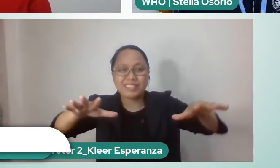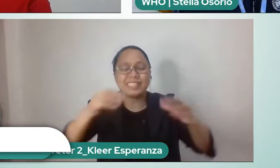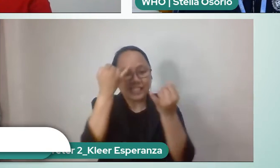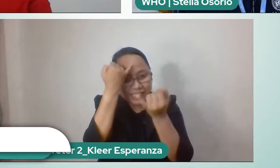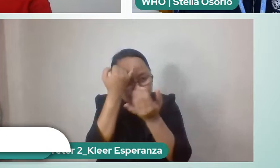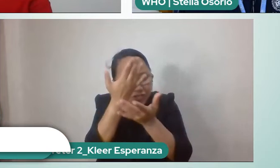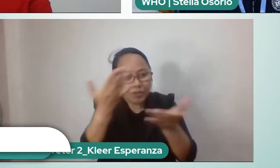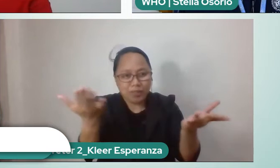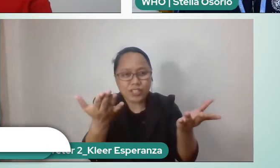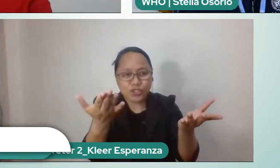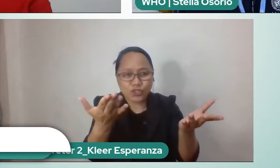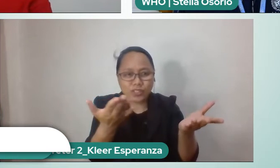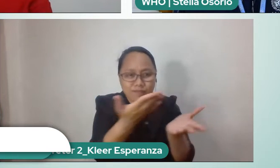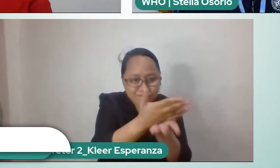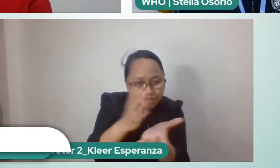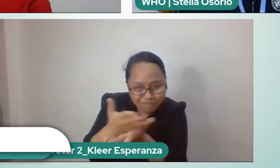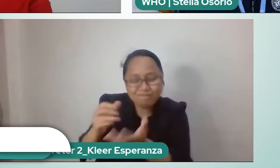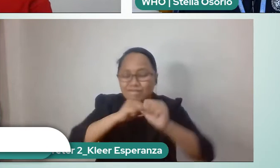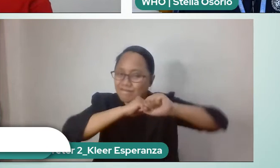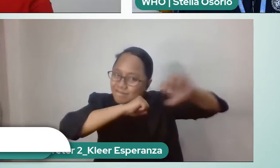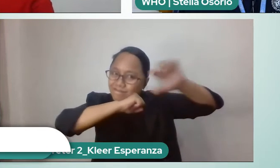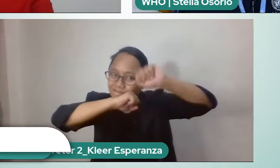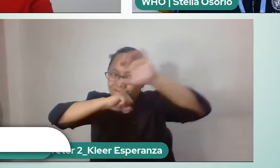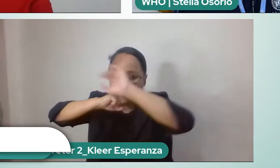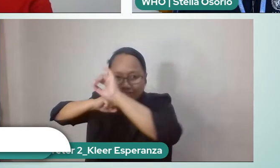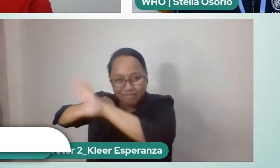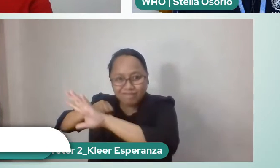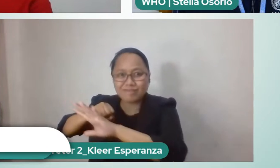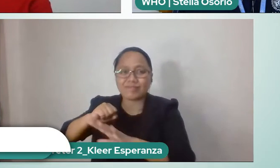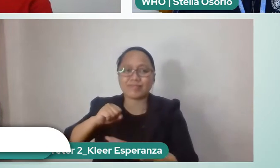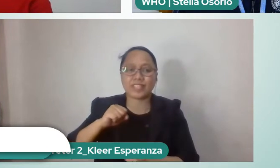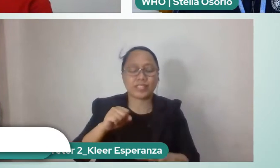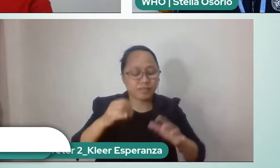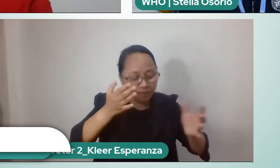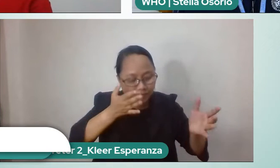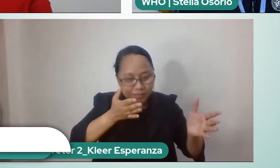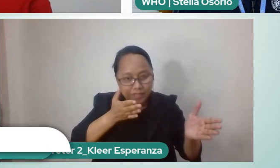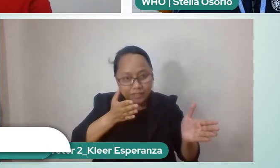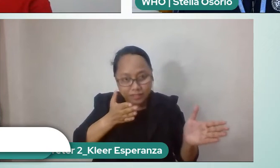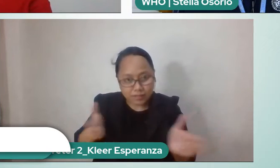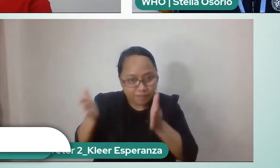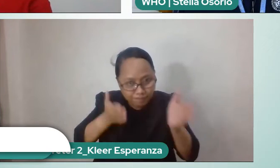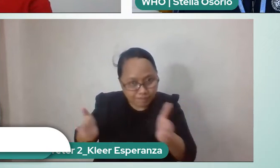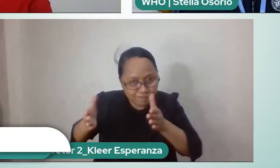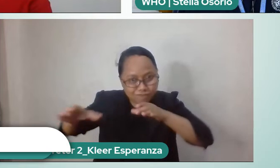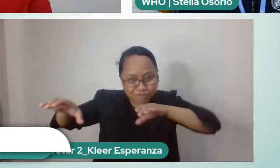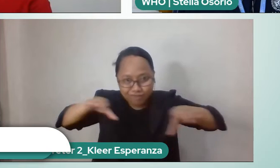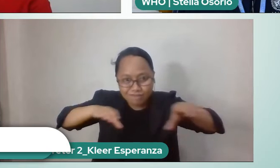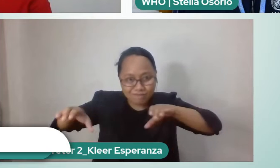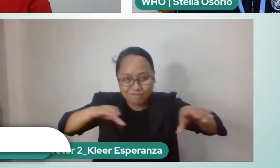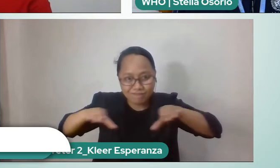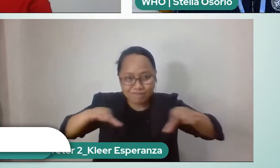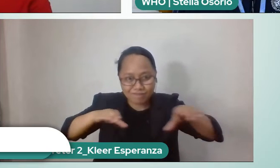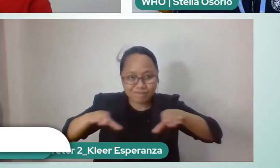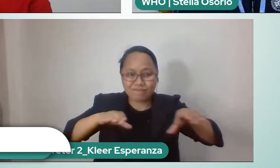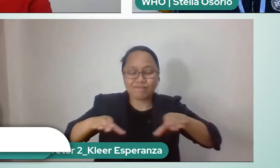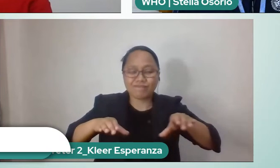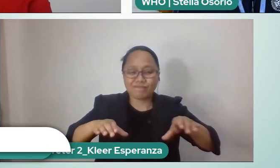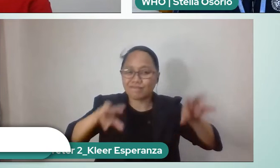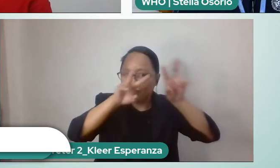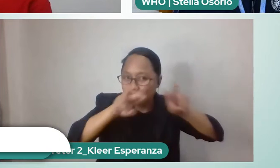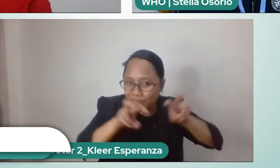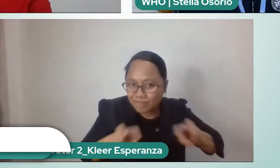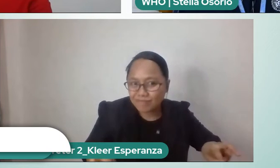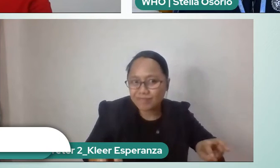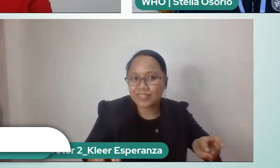and advocate for the implementation of the global strategy for the elimination is key to